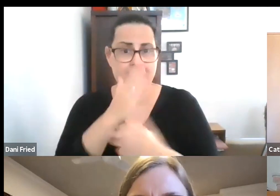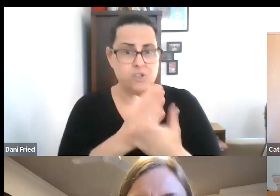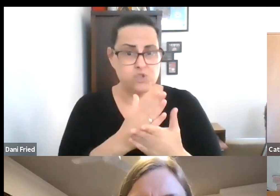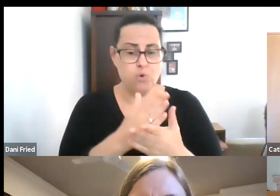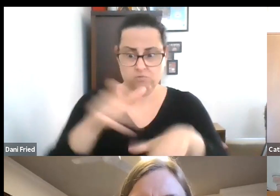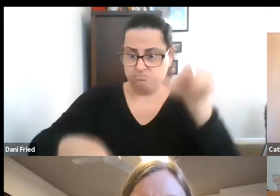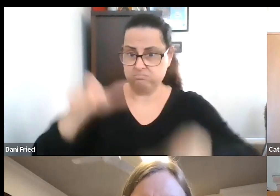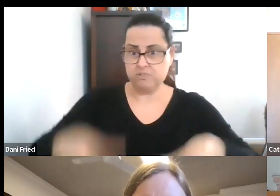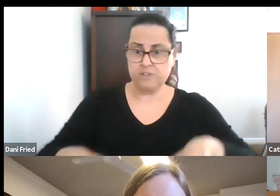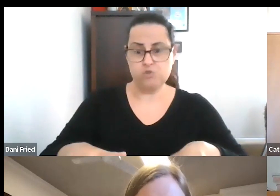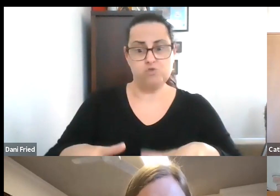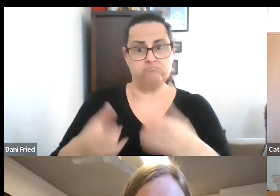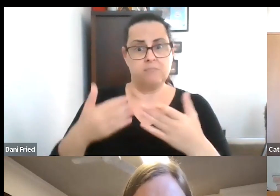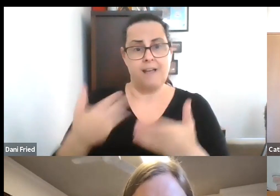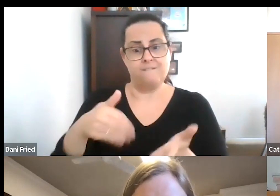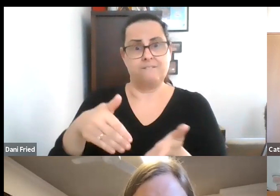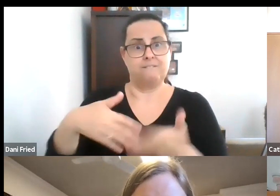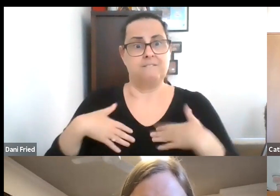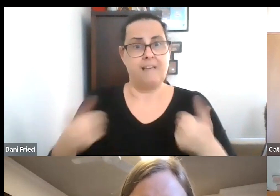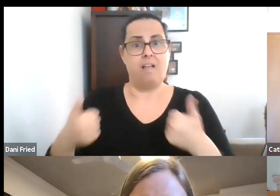consumers' preventative healthcare are met?